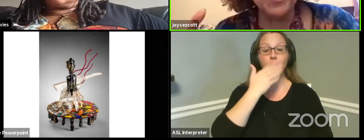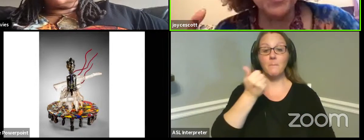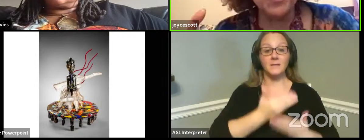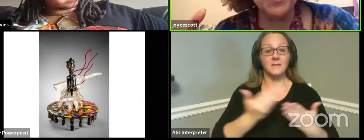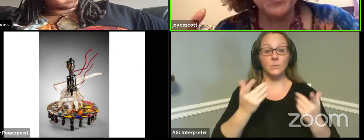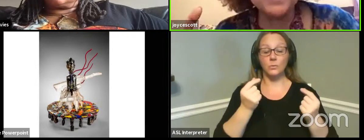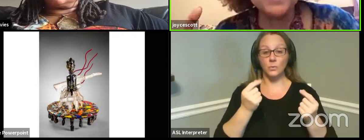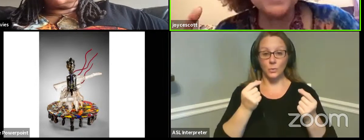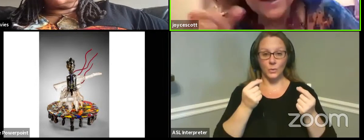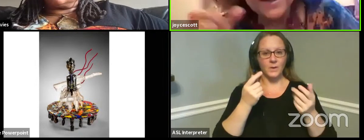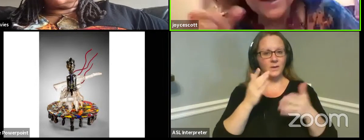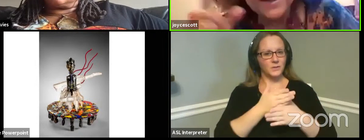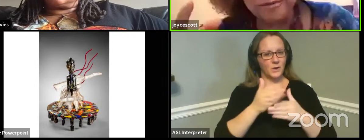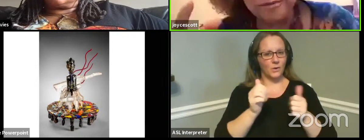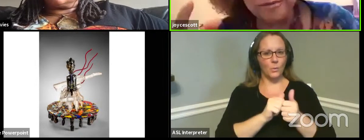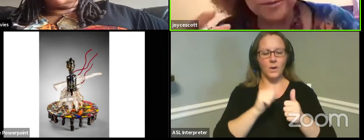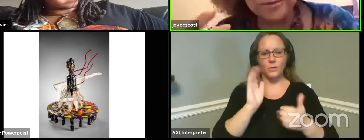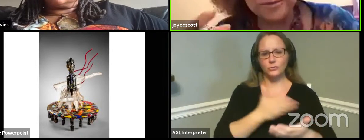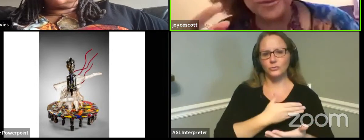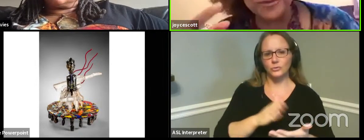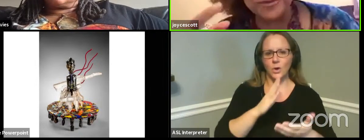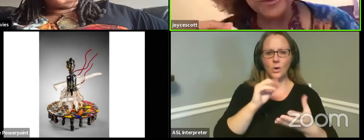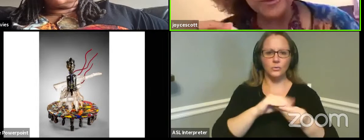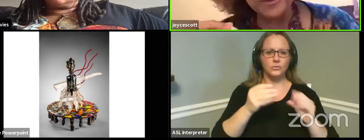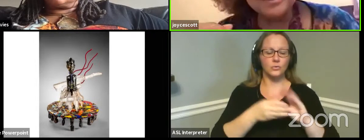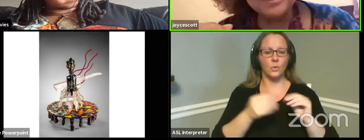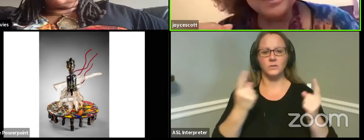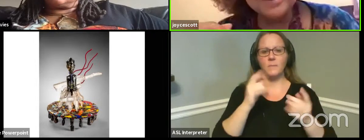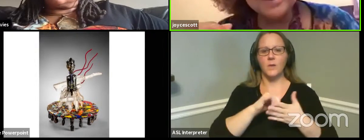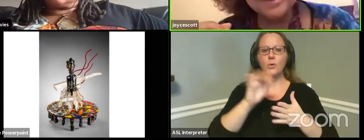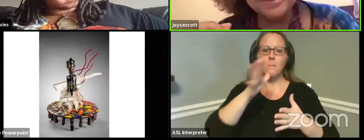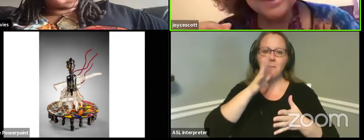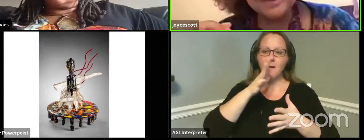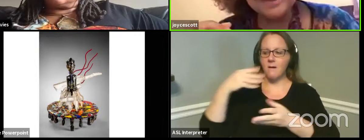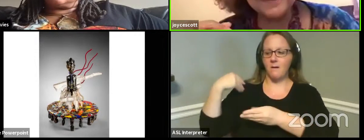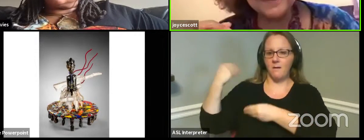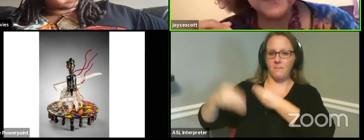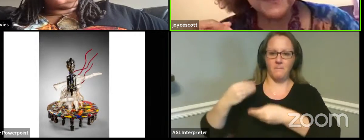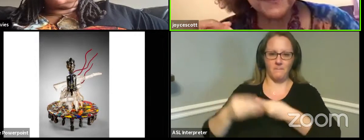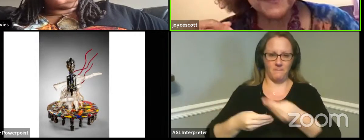with a zesty song or something that your mom told you.